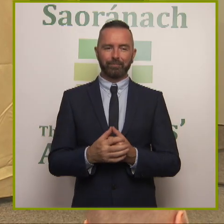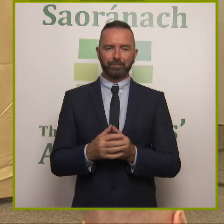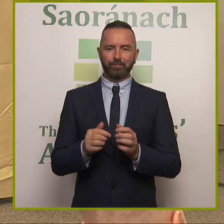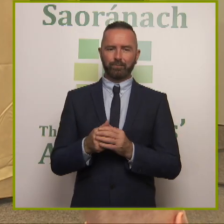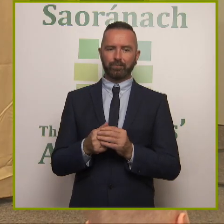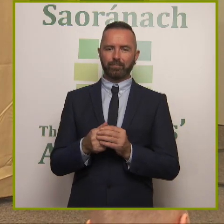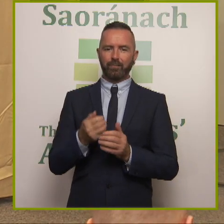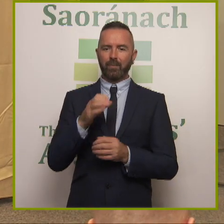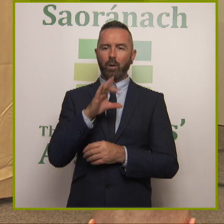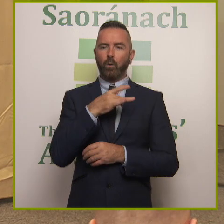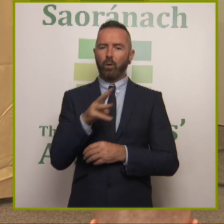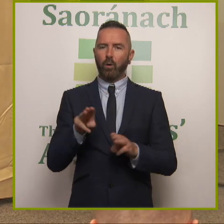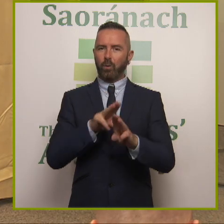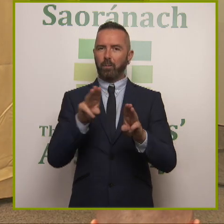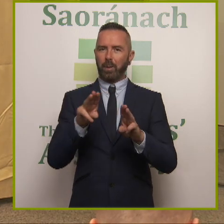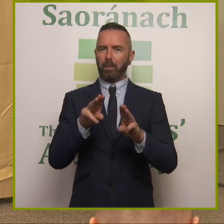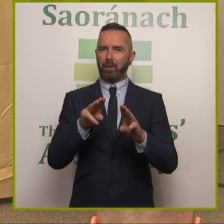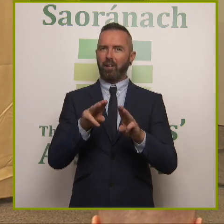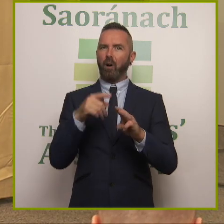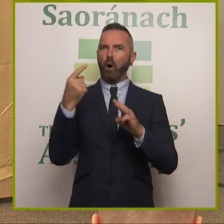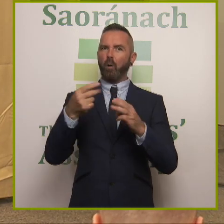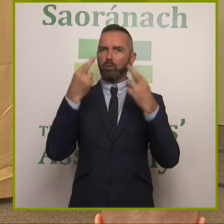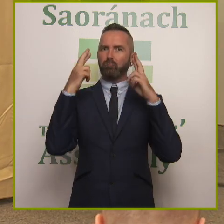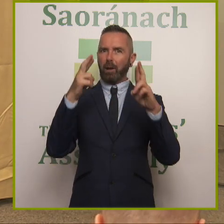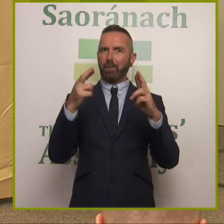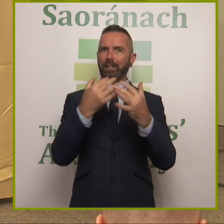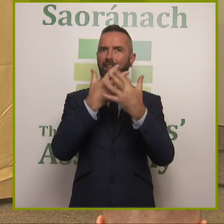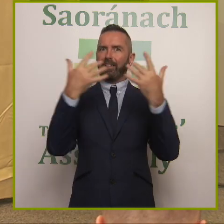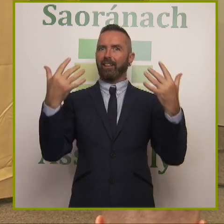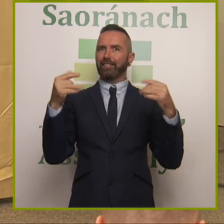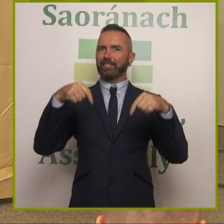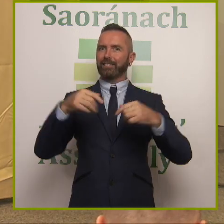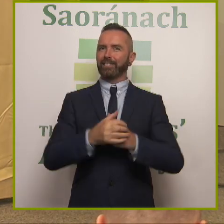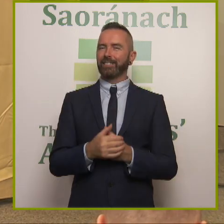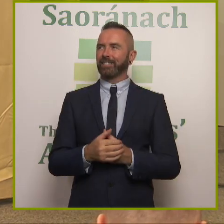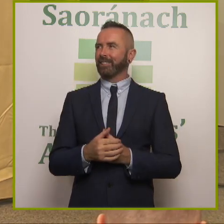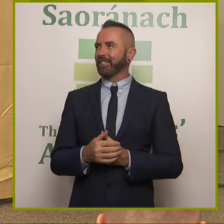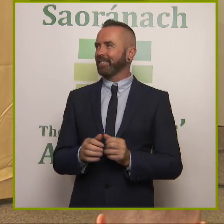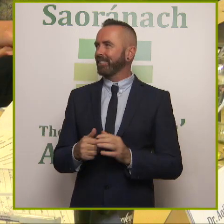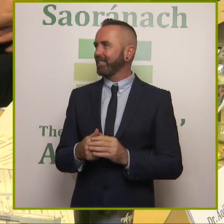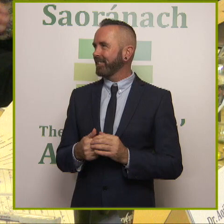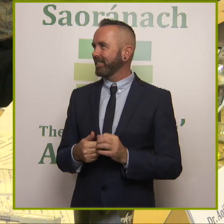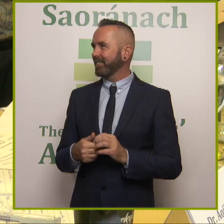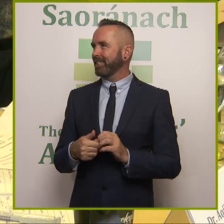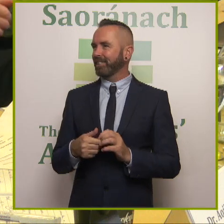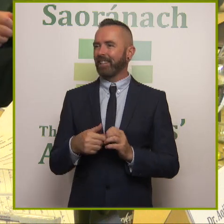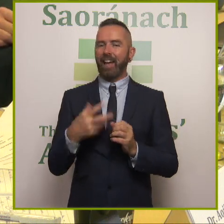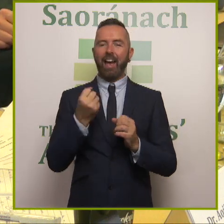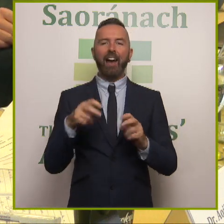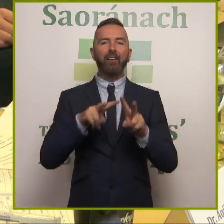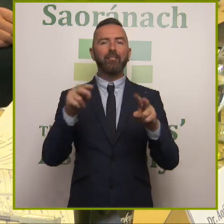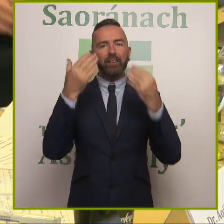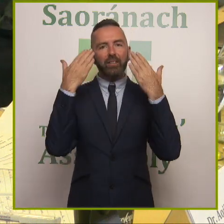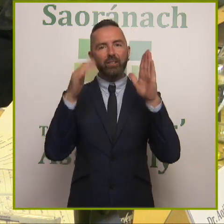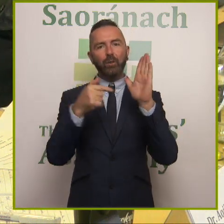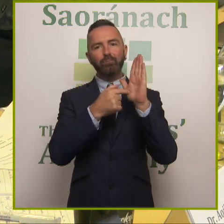Cork people always seem to have an overrepresentation. I don't know how you do it. Now we've got a video to show us